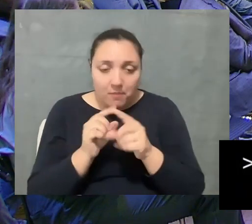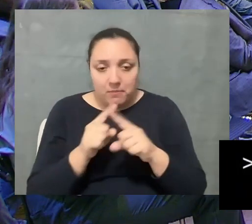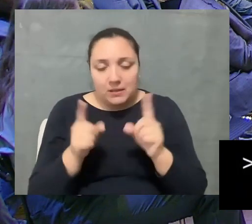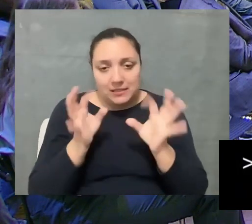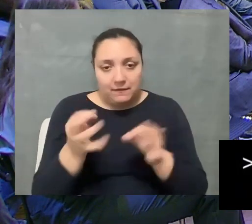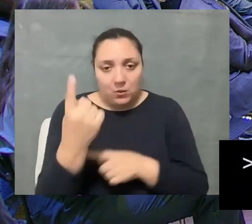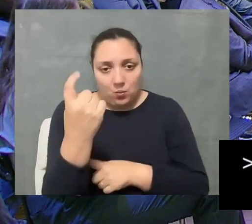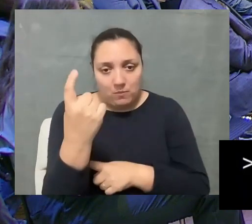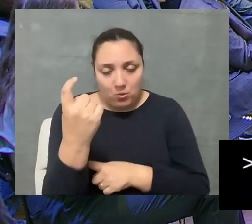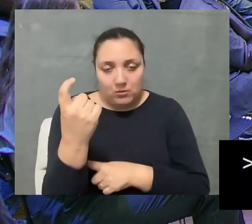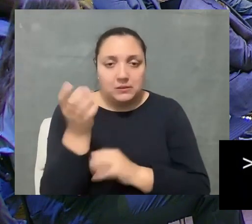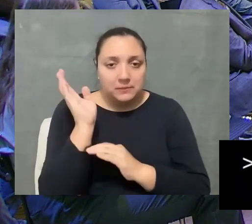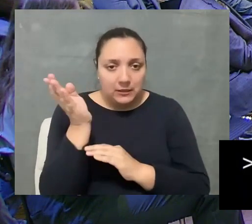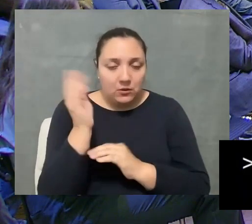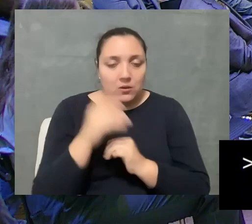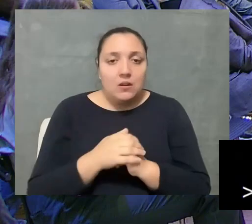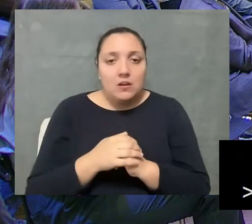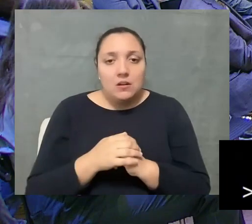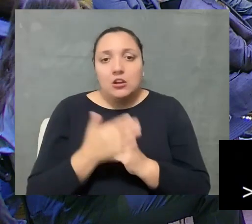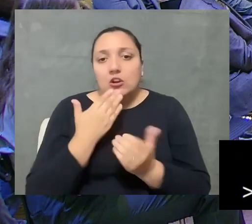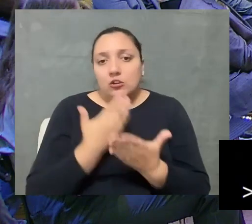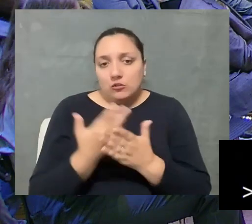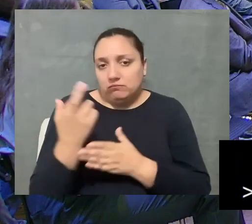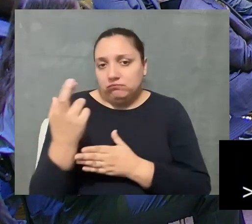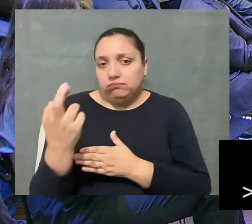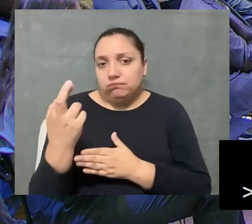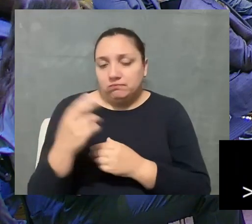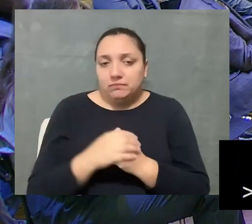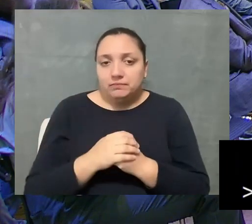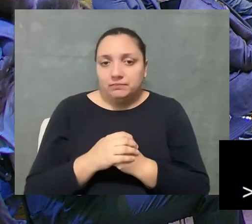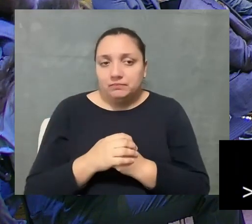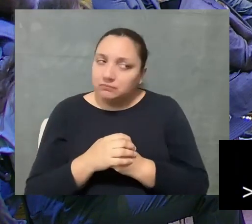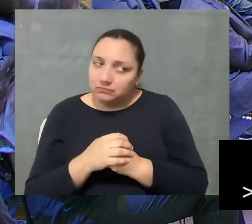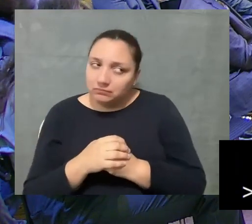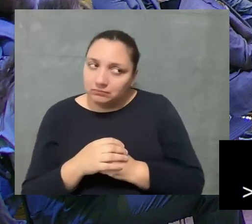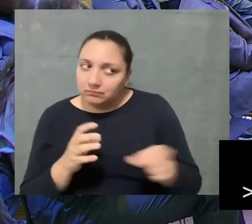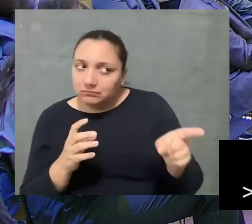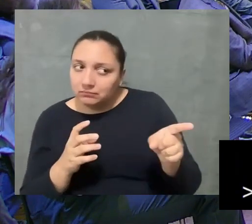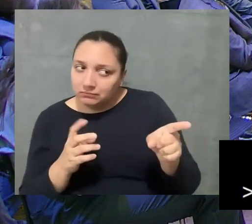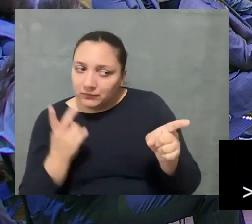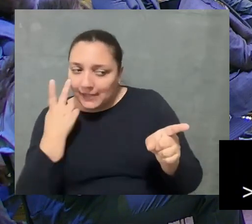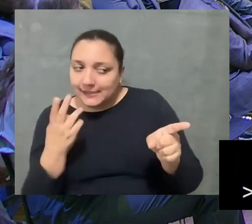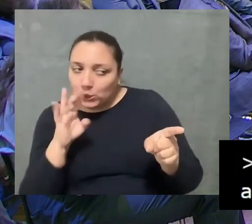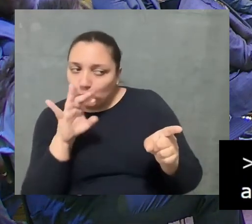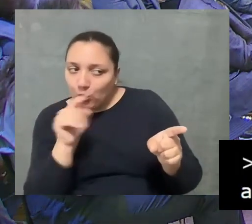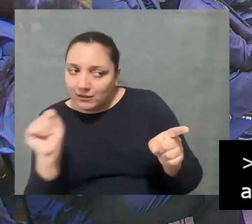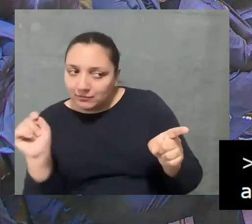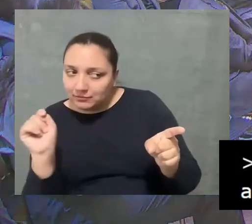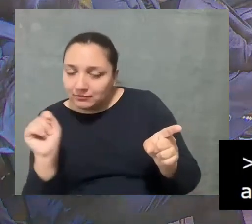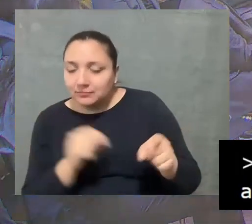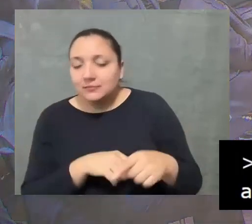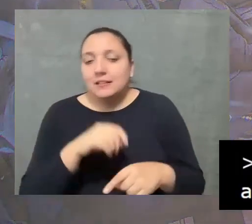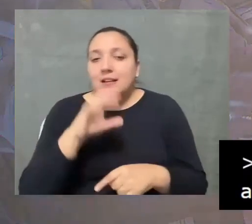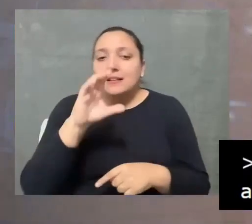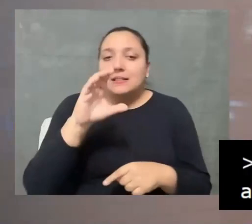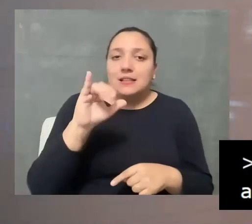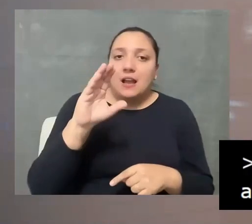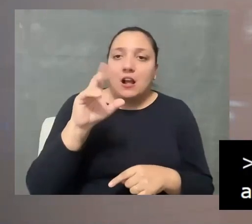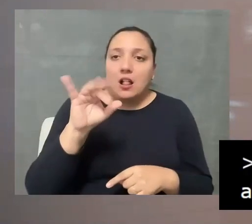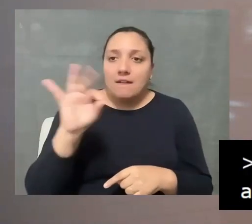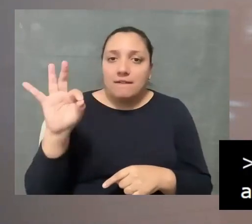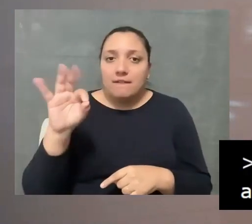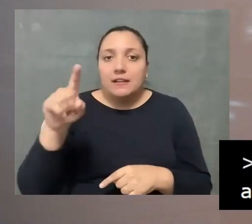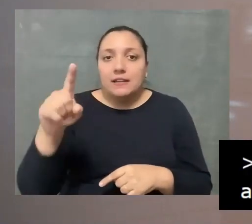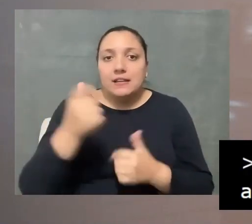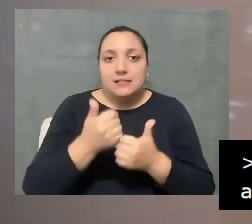friend of mine also for many years. I see you, Brett, and I'm glad to see you. Brett Sykoff is here, Executive